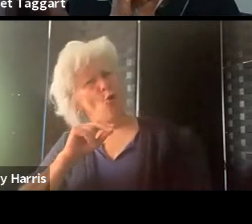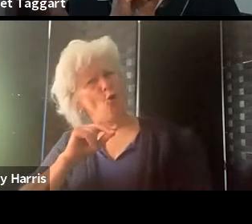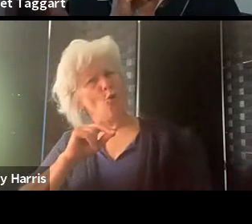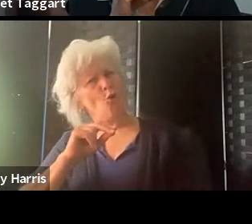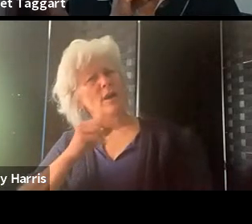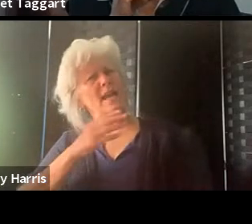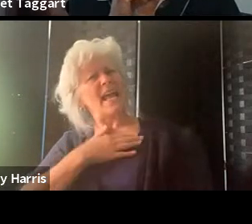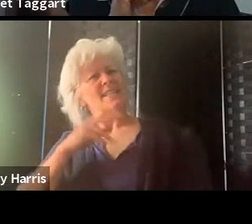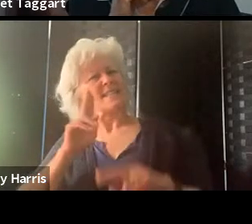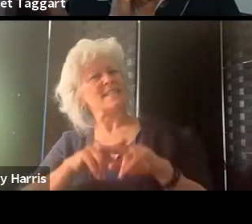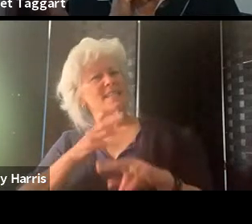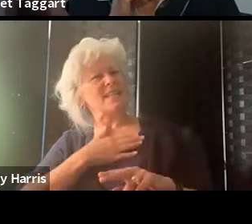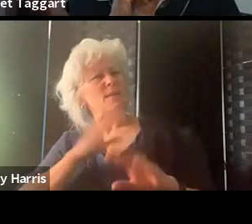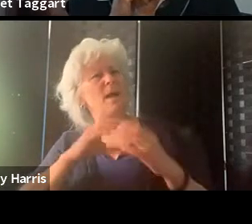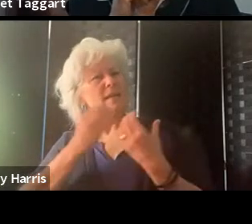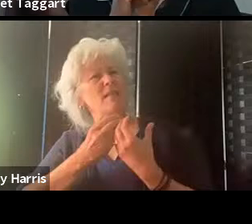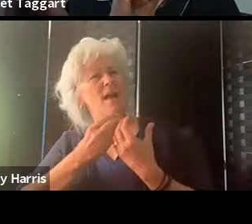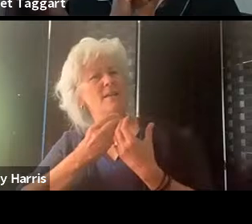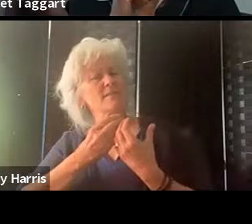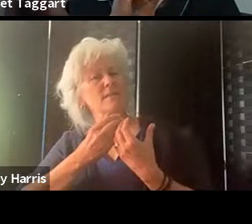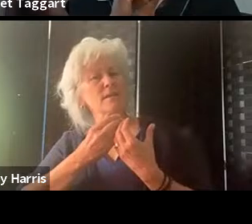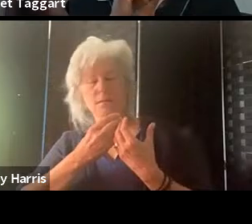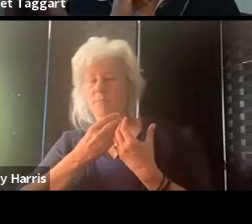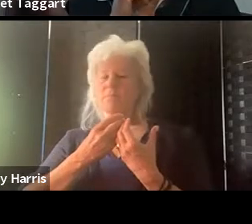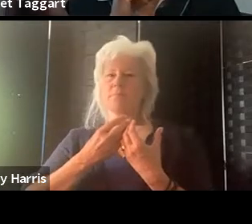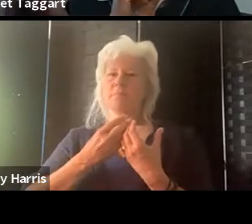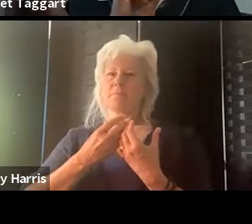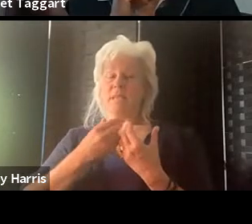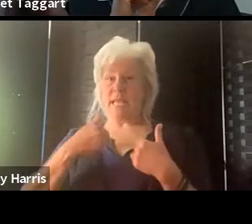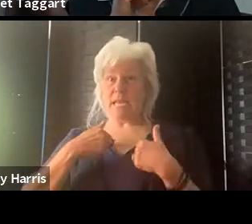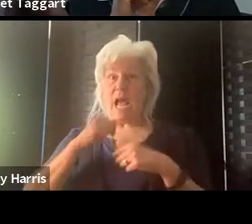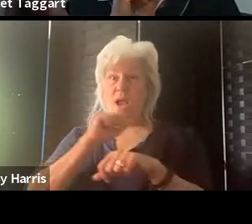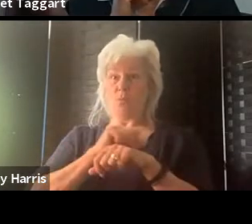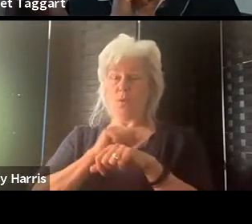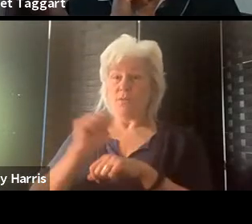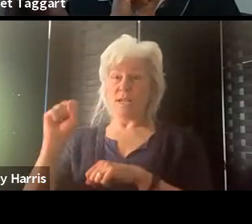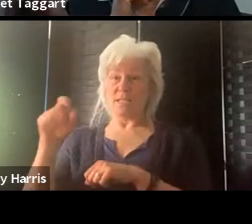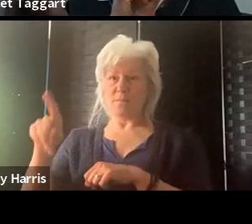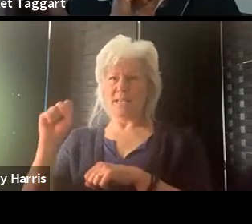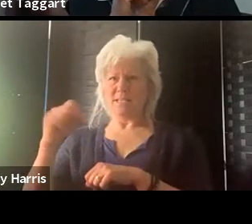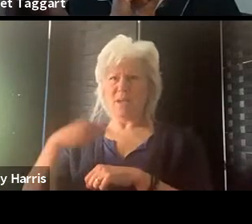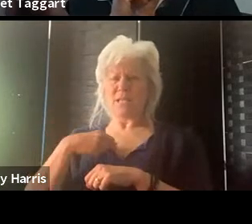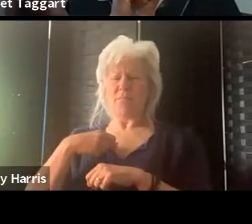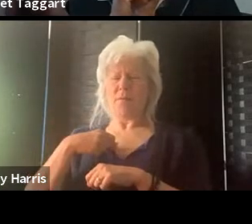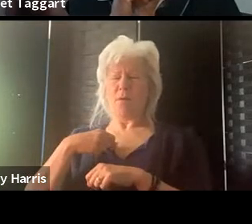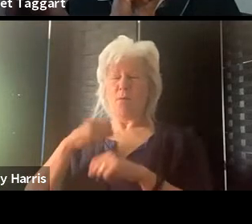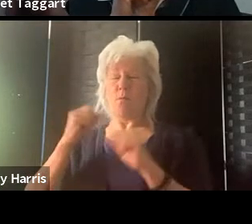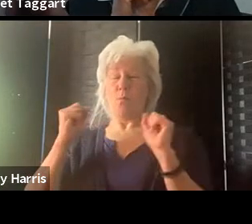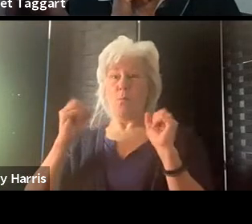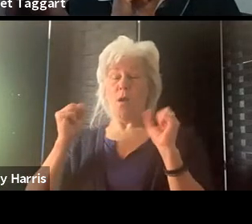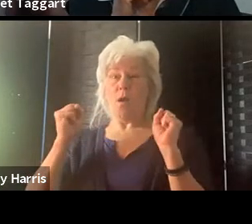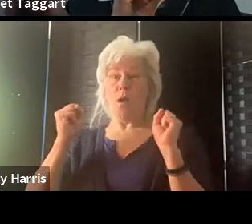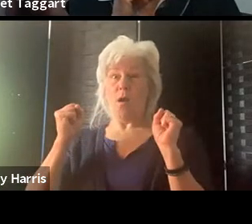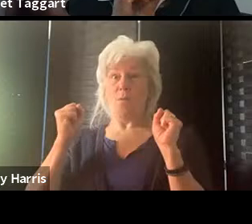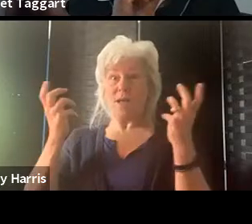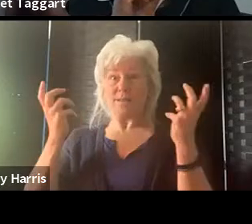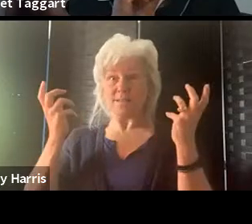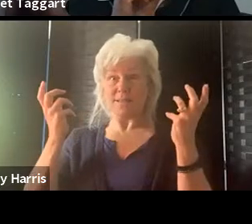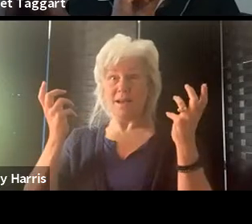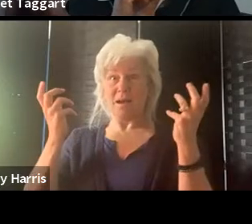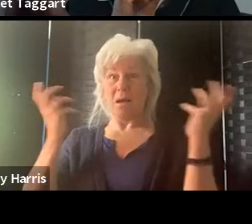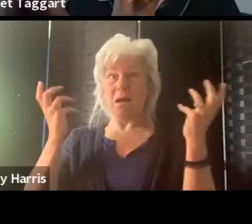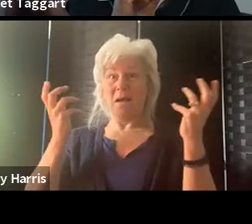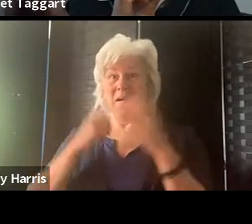seat in my classroom. And so even though I work for Seattle Public Schools, that was kind of like an aha moment for me.